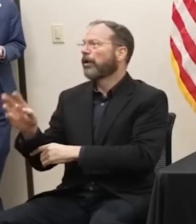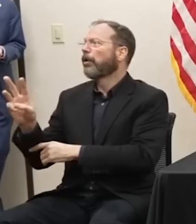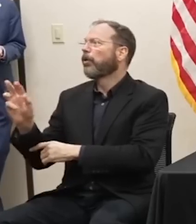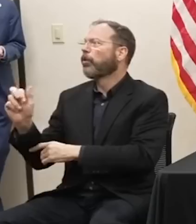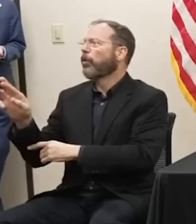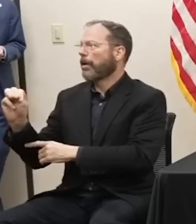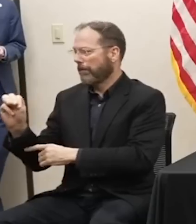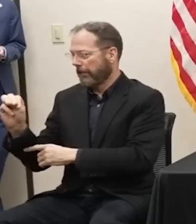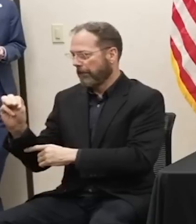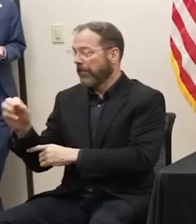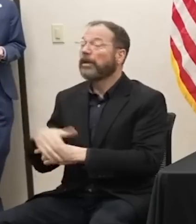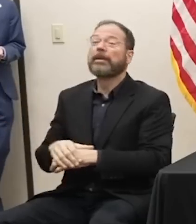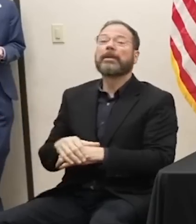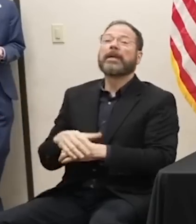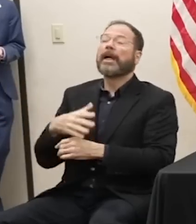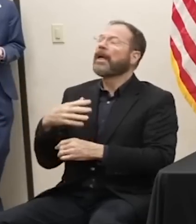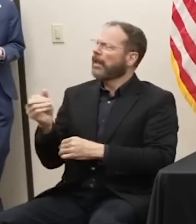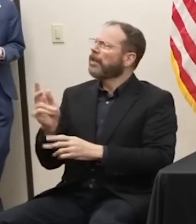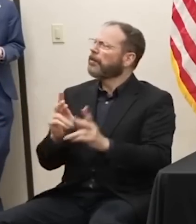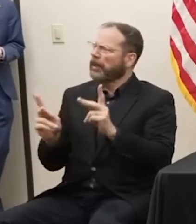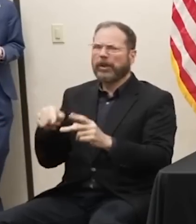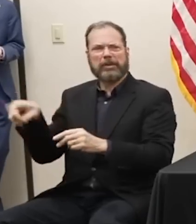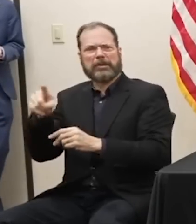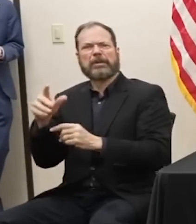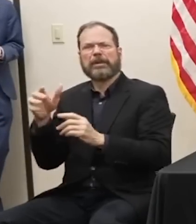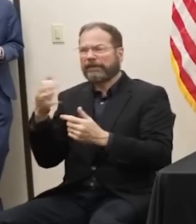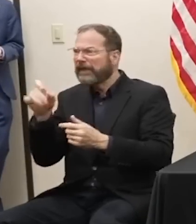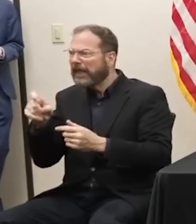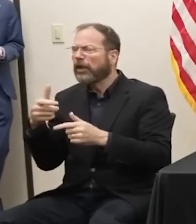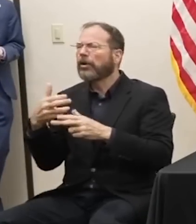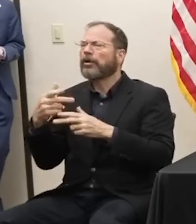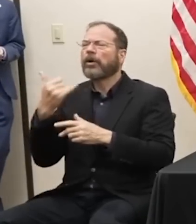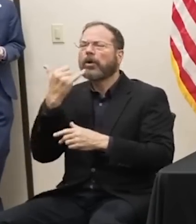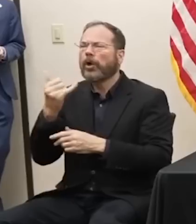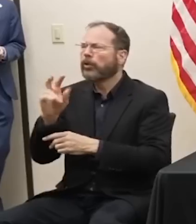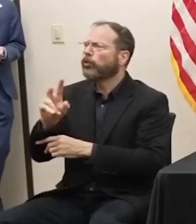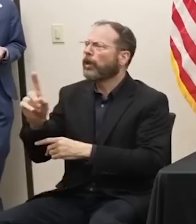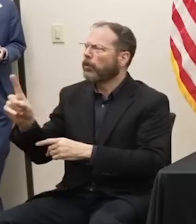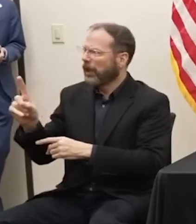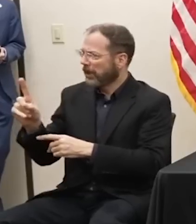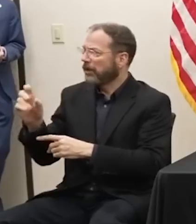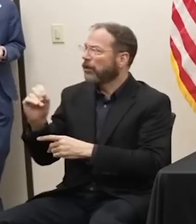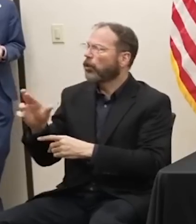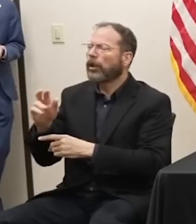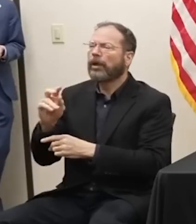tdem.texas.gov/warm. The public is also encouraged to call 211 and visit